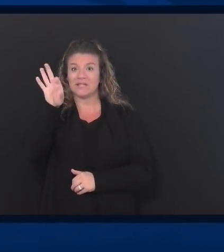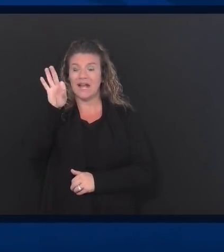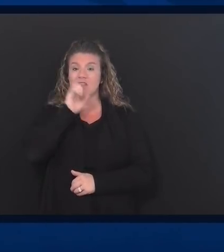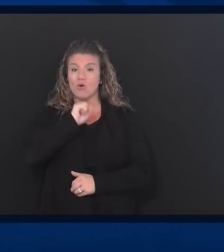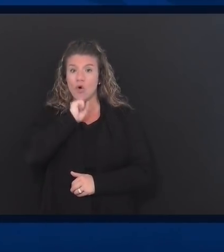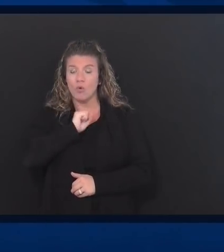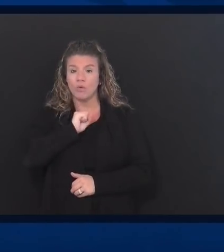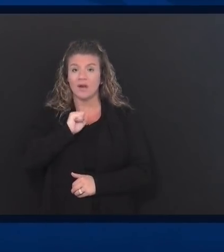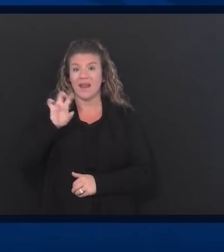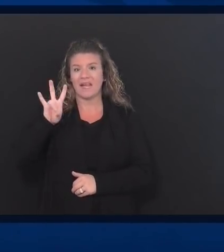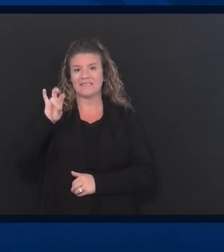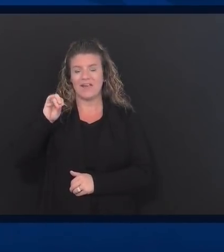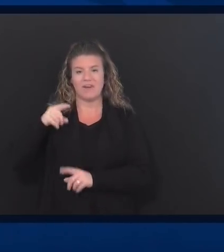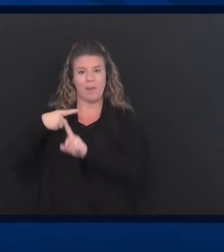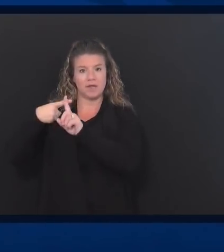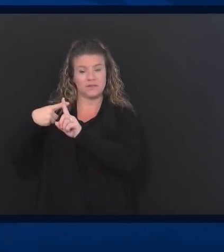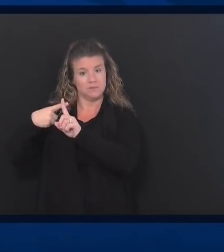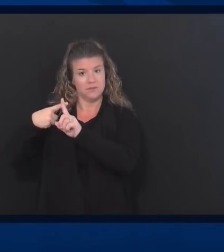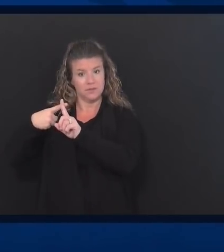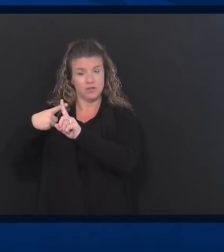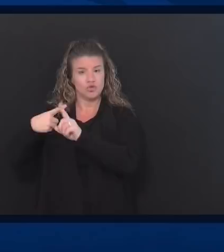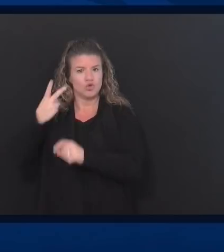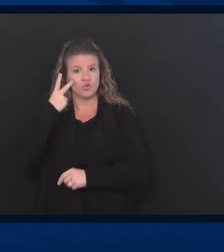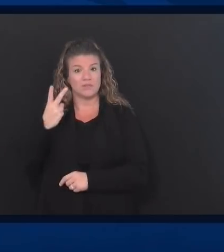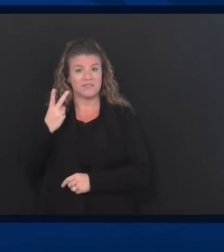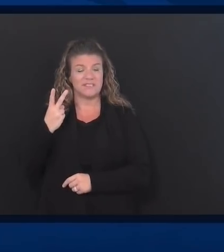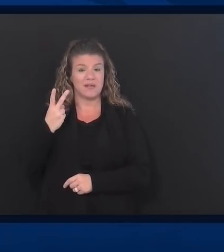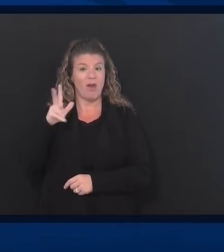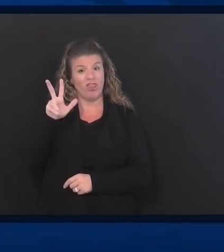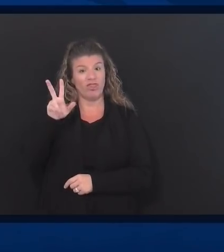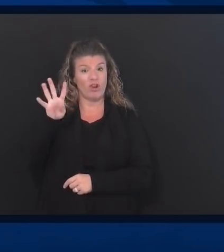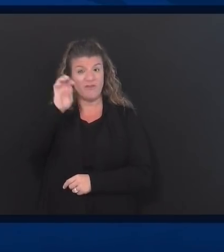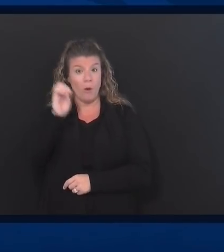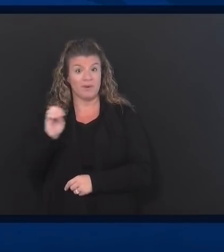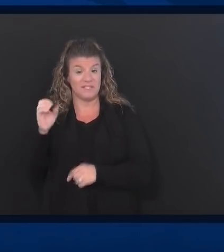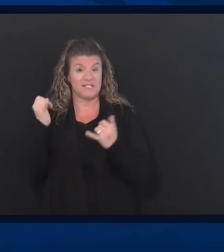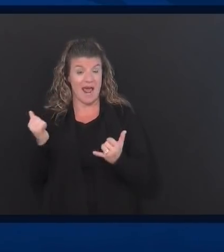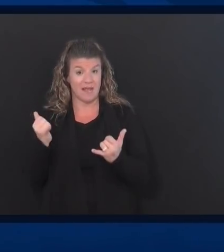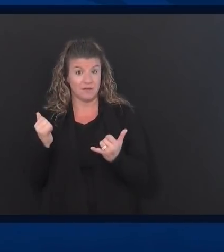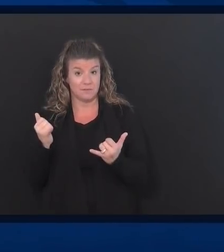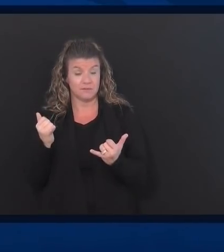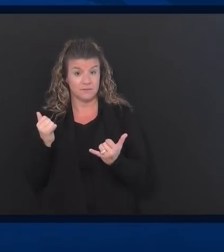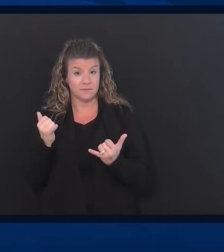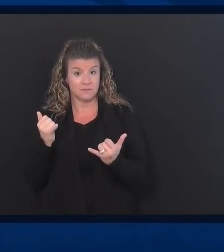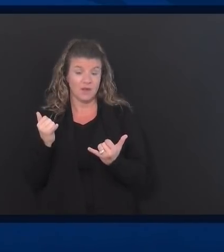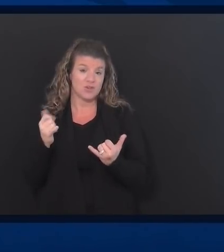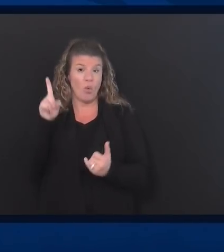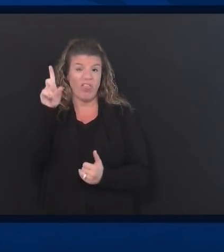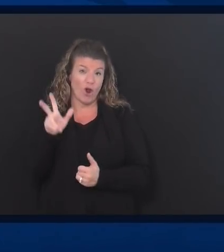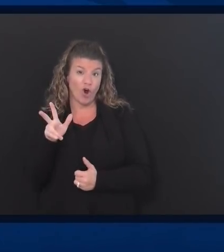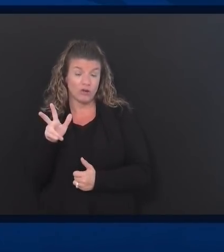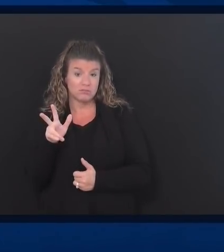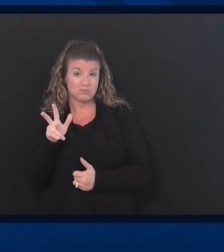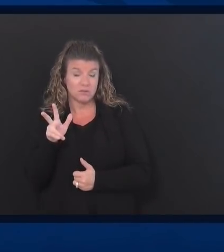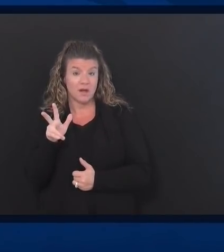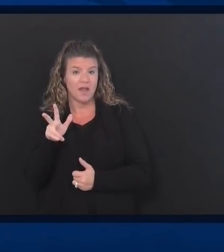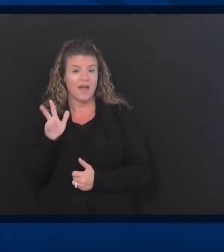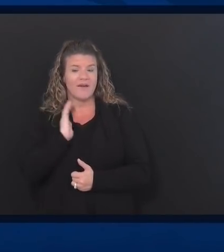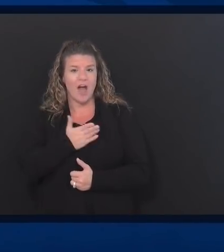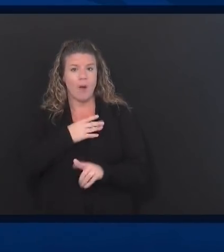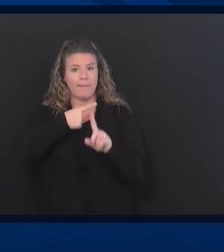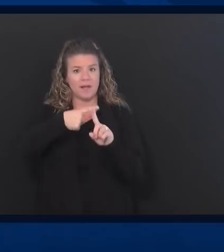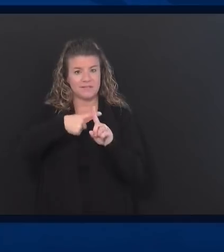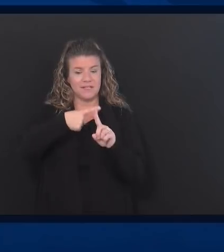and our 70-plus-year-olds. So about 34% today, about a third essentially of our cases,